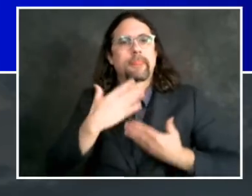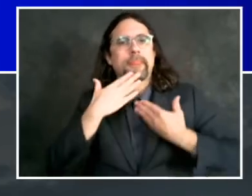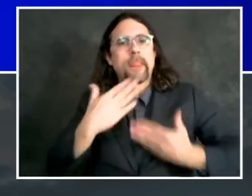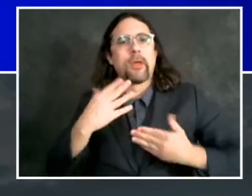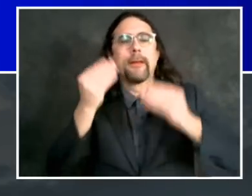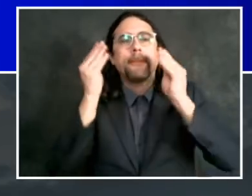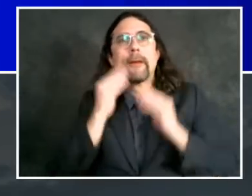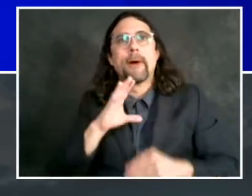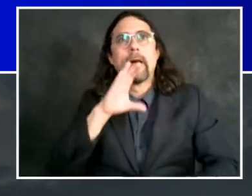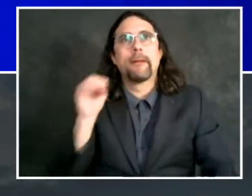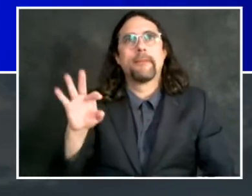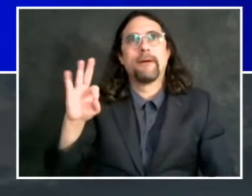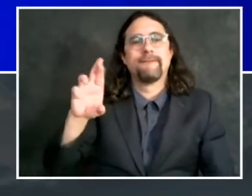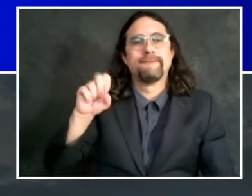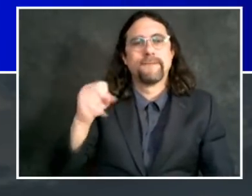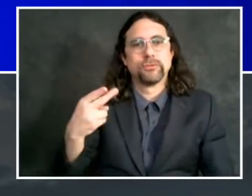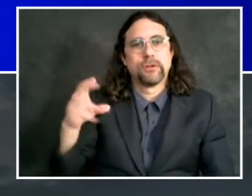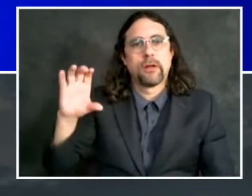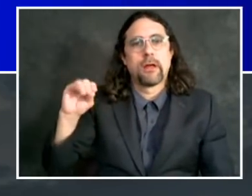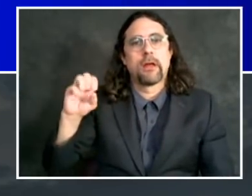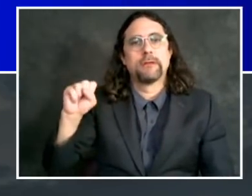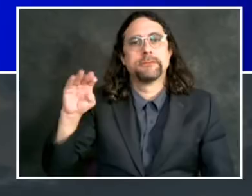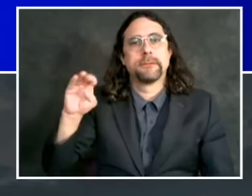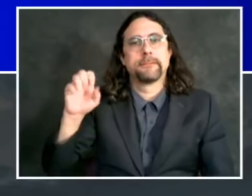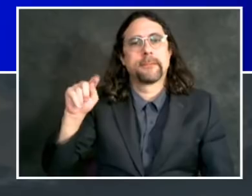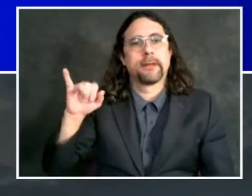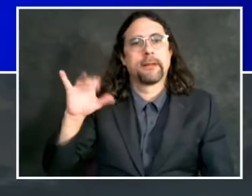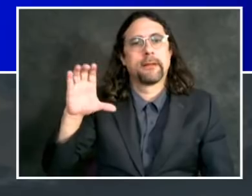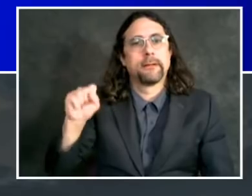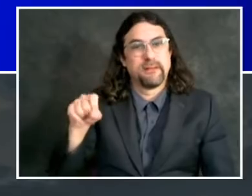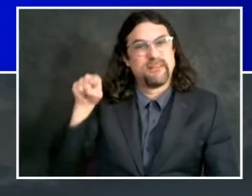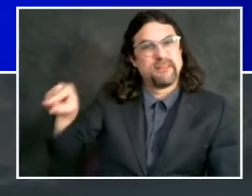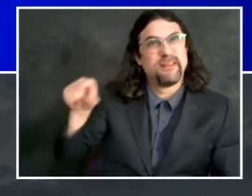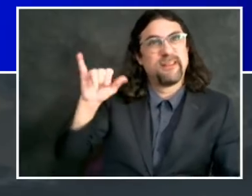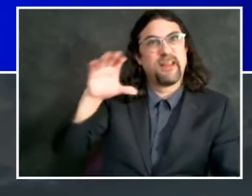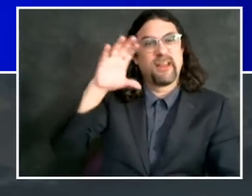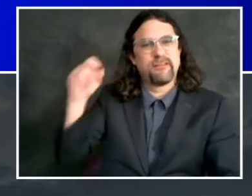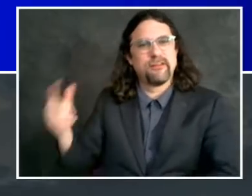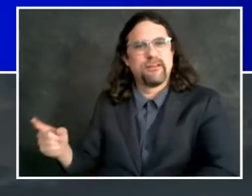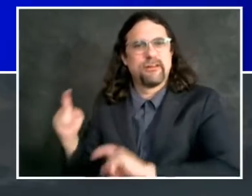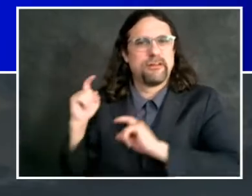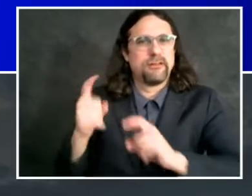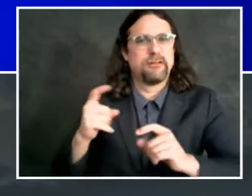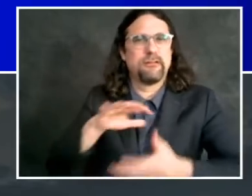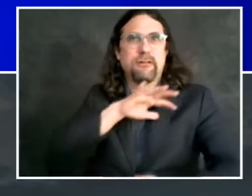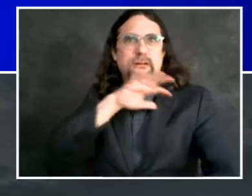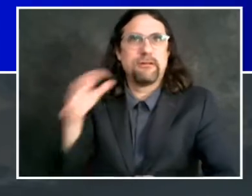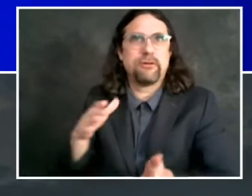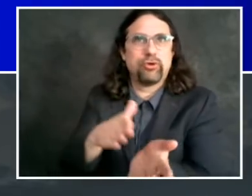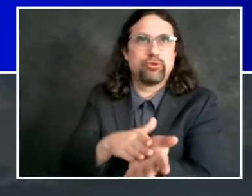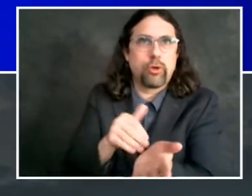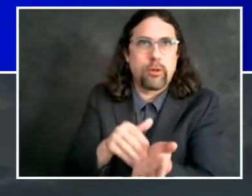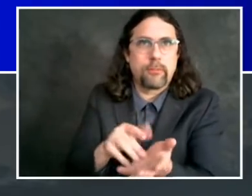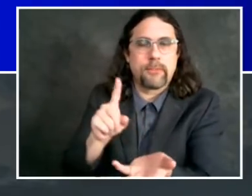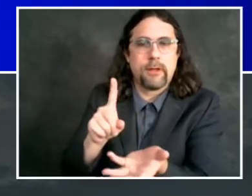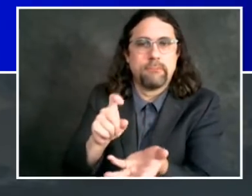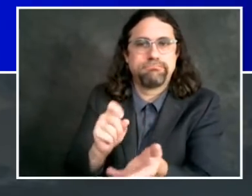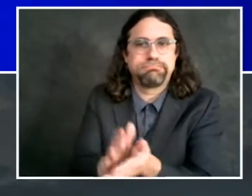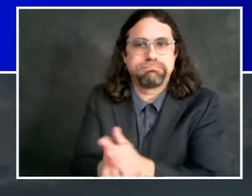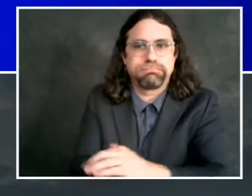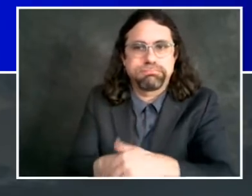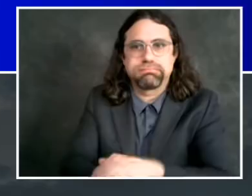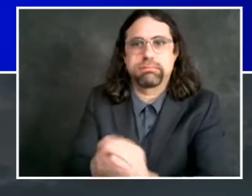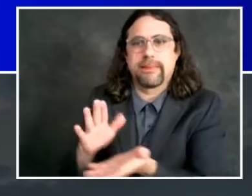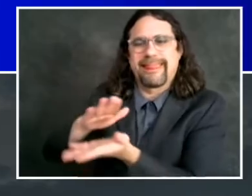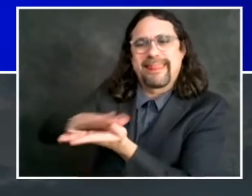and to the isolation centers working on behalf of our homeless New Yorkers. And Facebook,